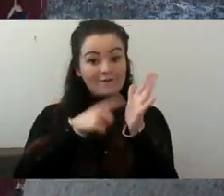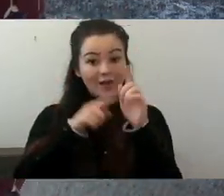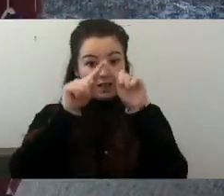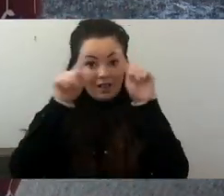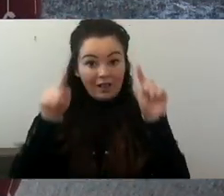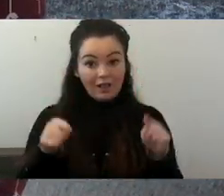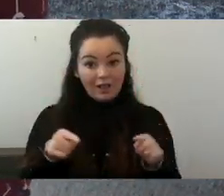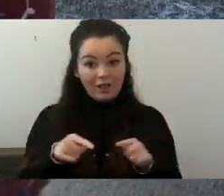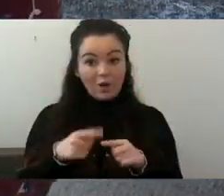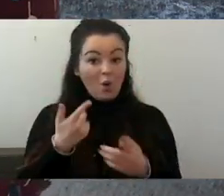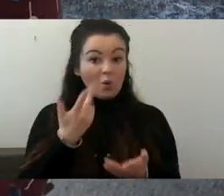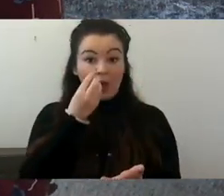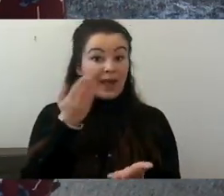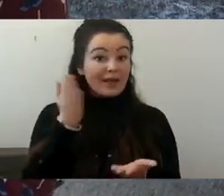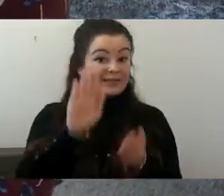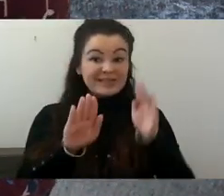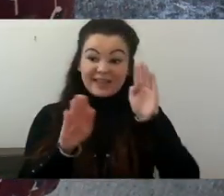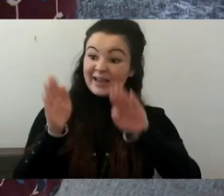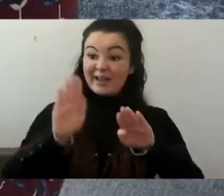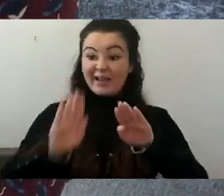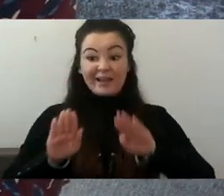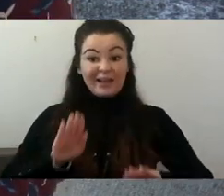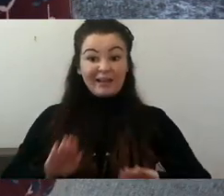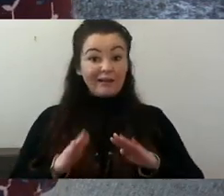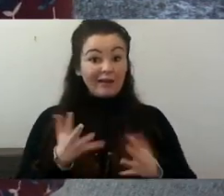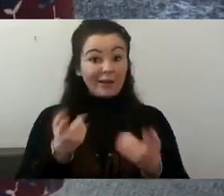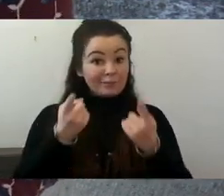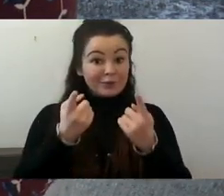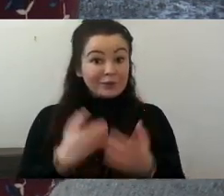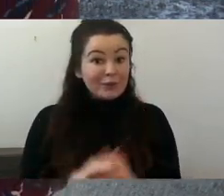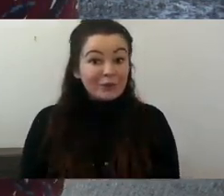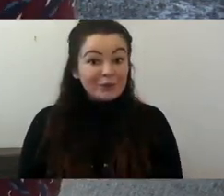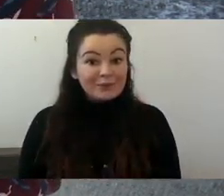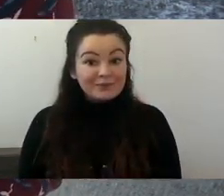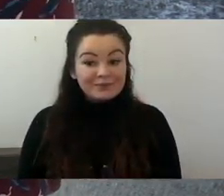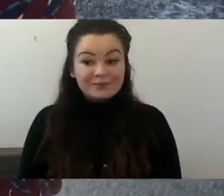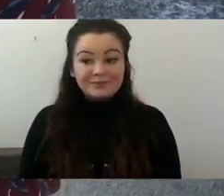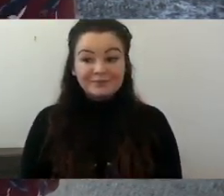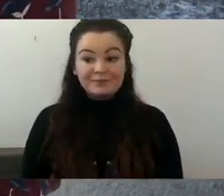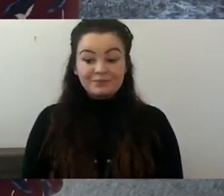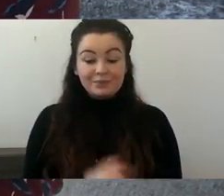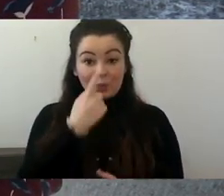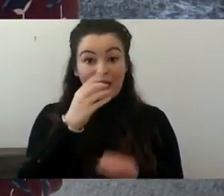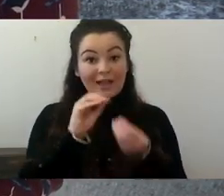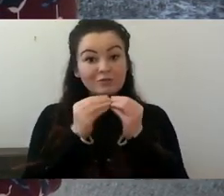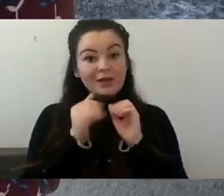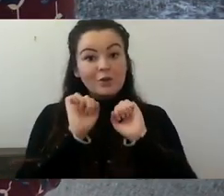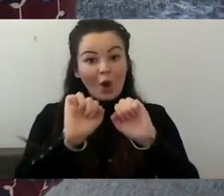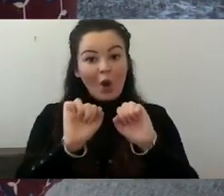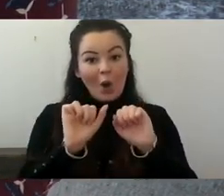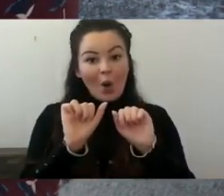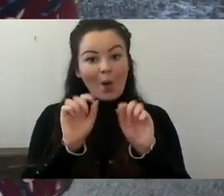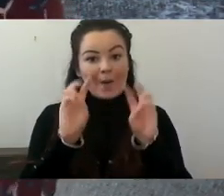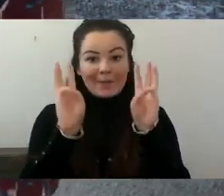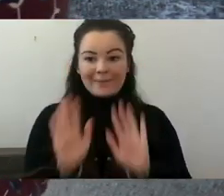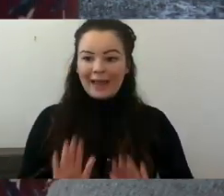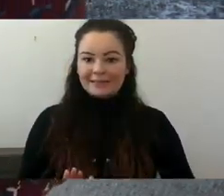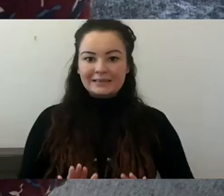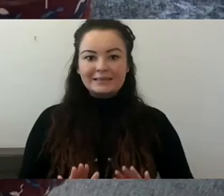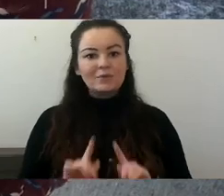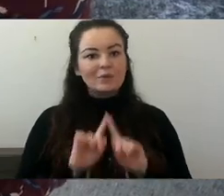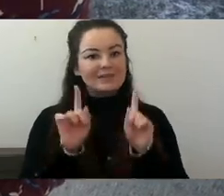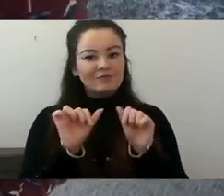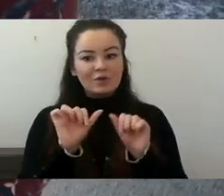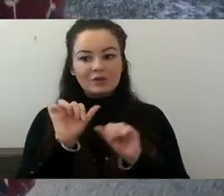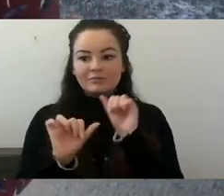going outwards, or you can just stick things down as you please. You can create your own